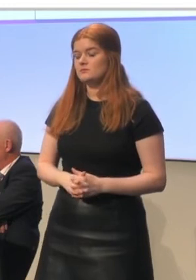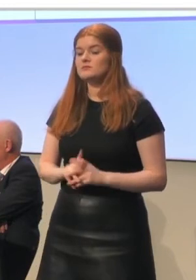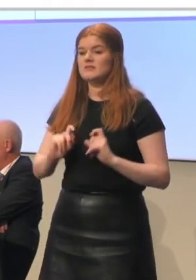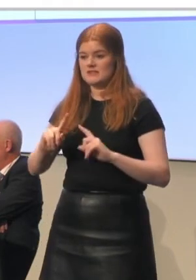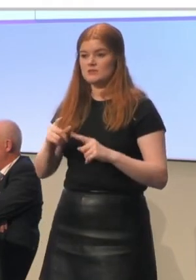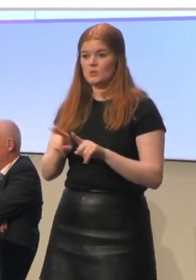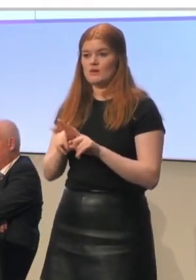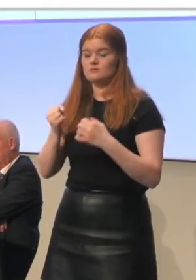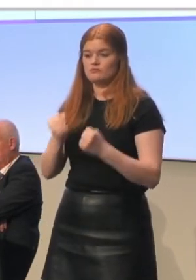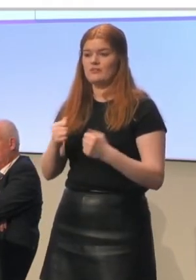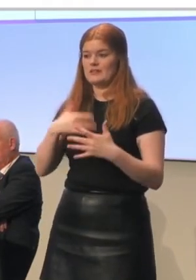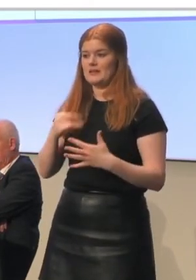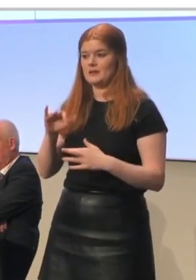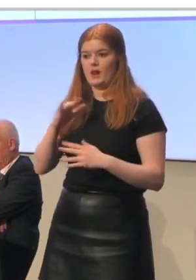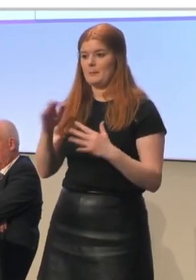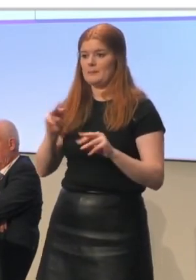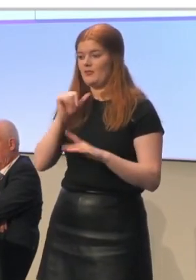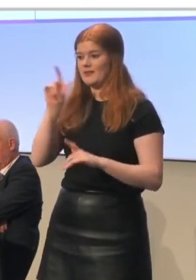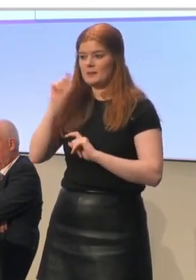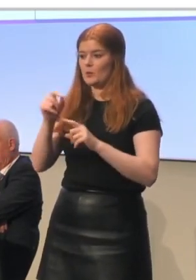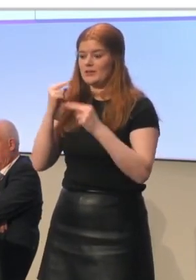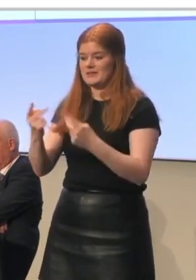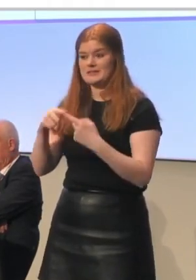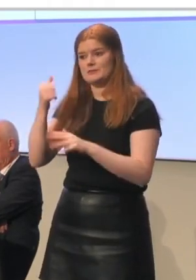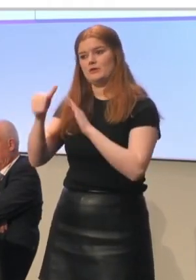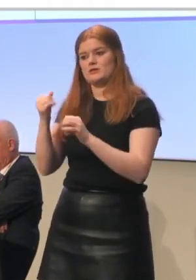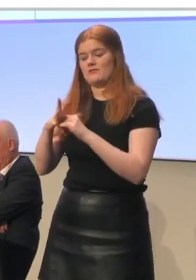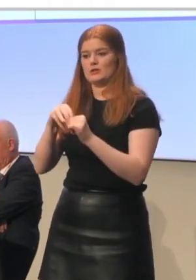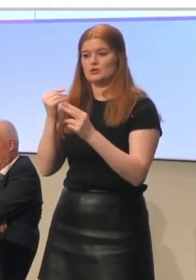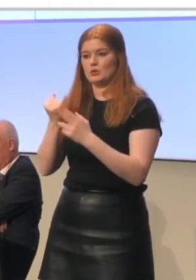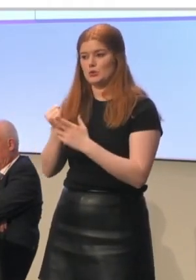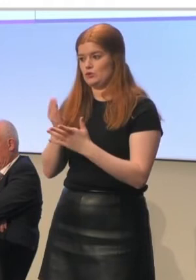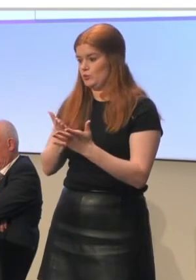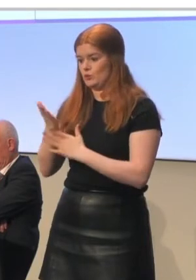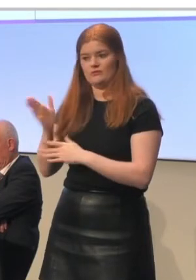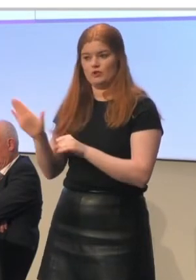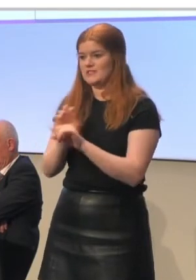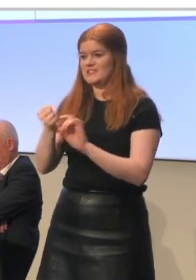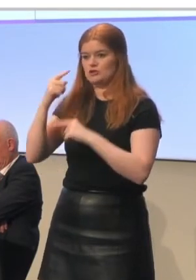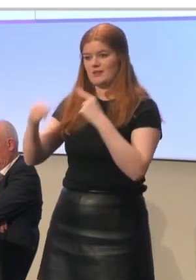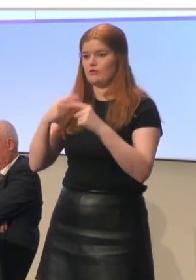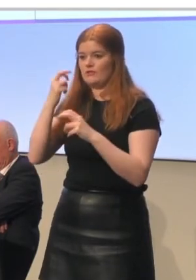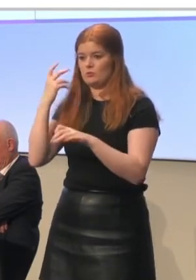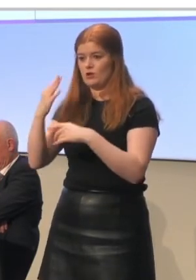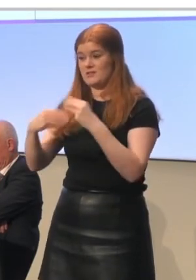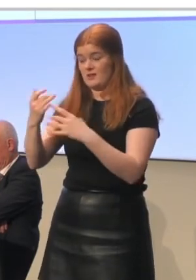was a lack of consideration of the needs and experiences of special schools during the whole senior cycle review process, and quite a few schools were quite strong on that as